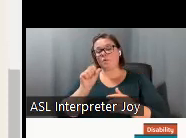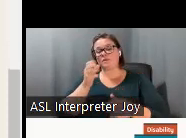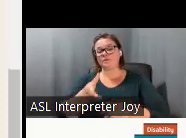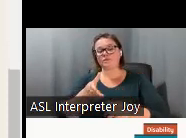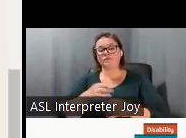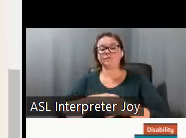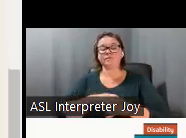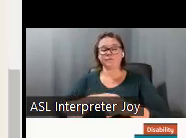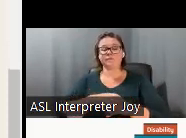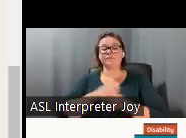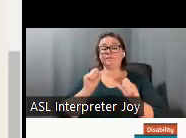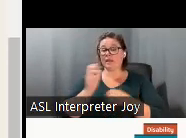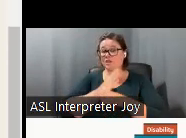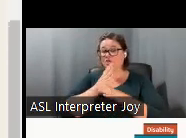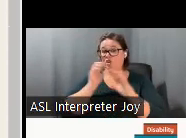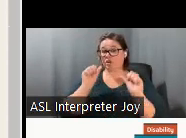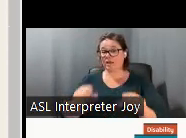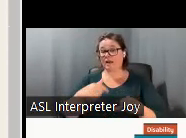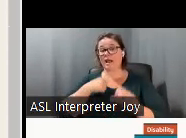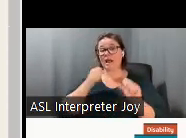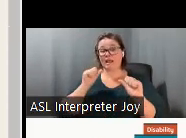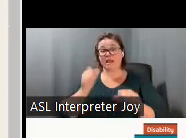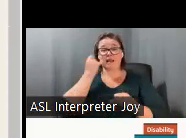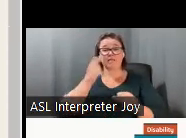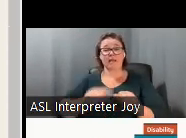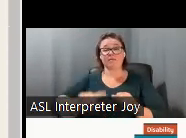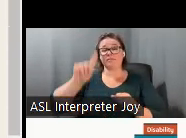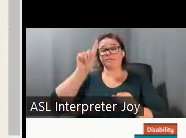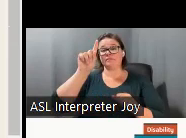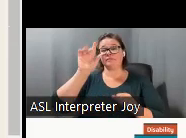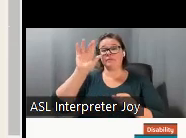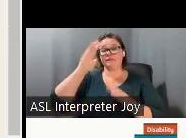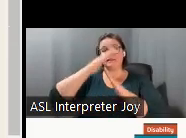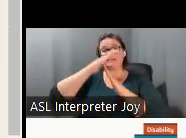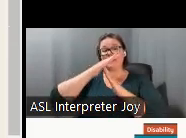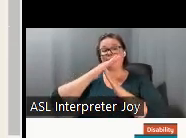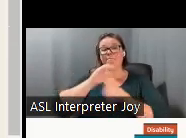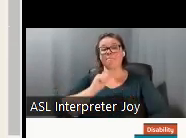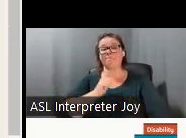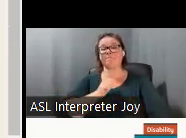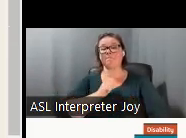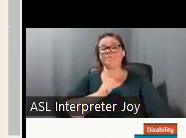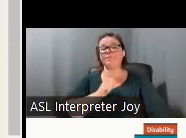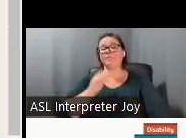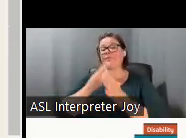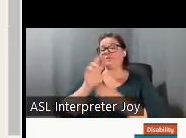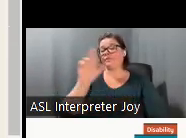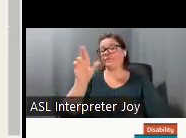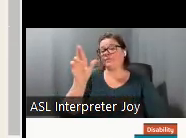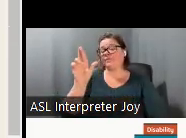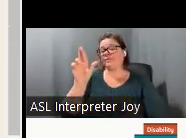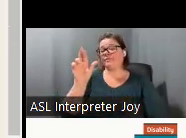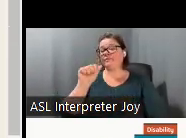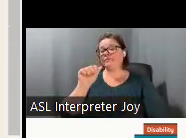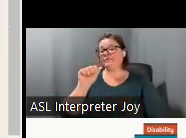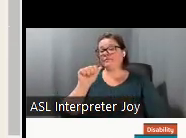be shared. So I can, if I scroll back up, in the upper right-hand corner of this particular